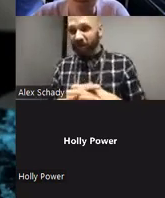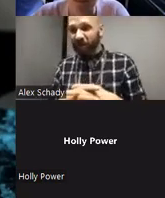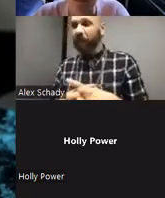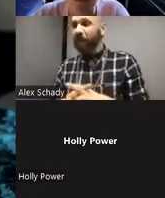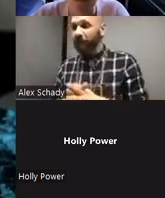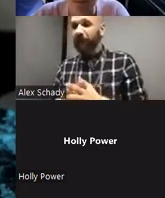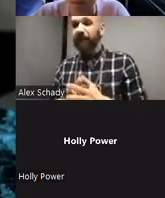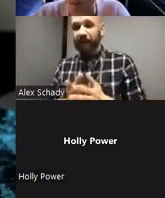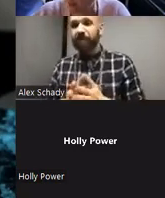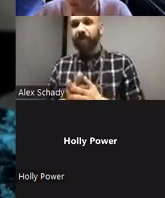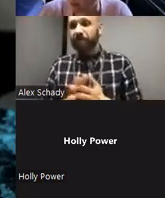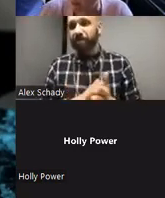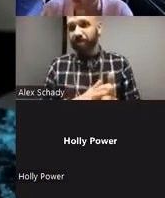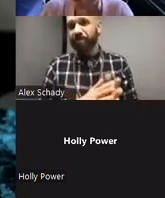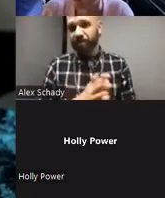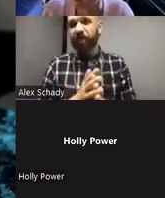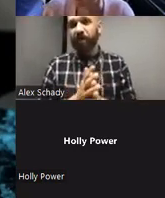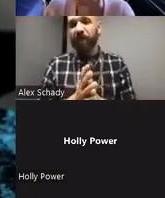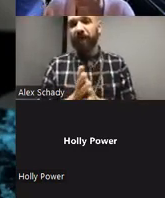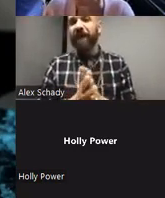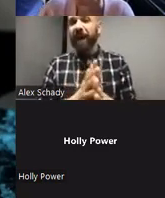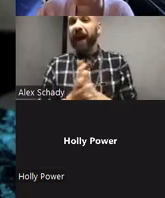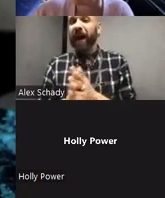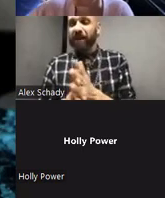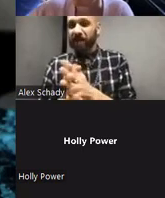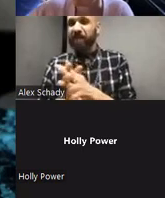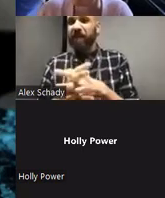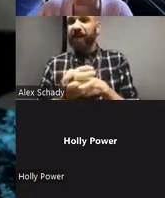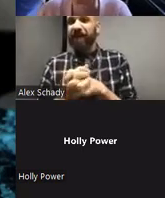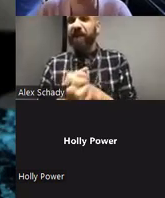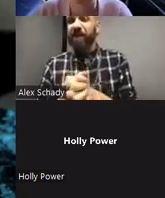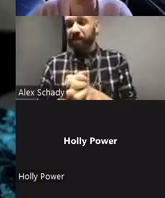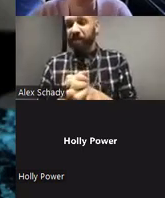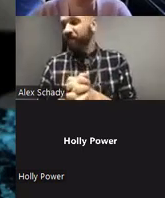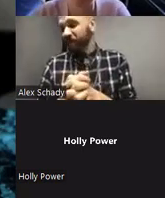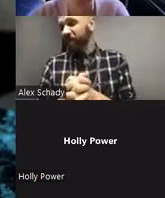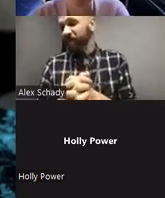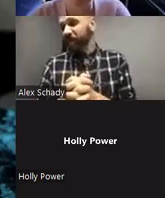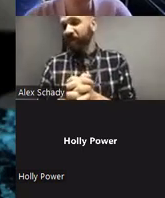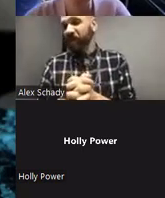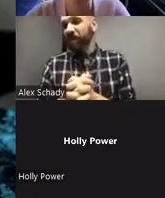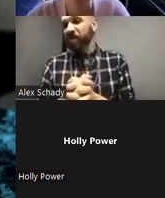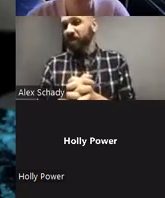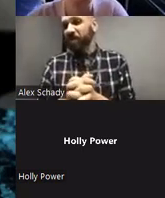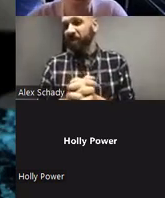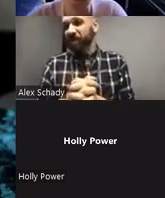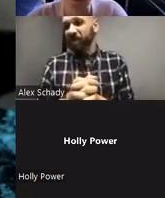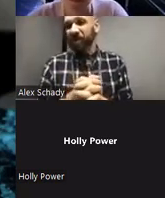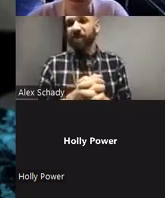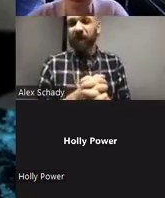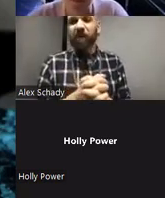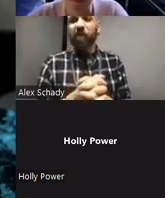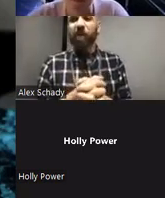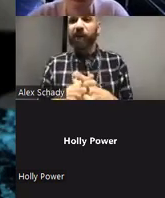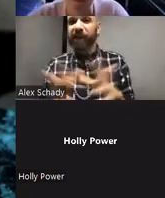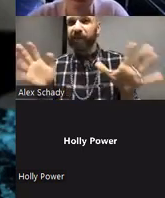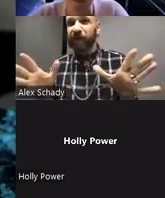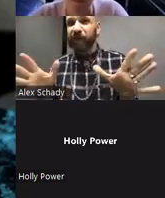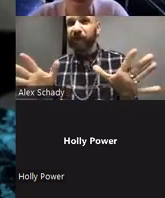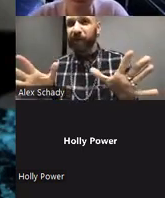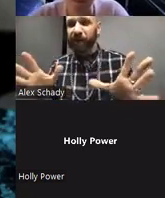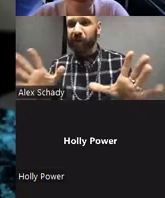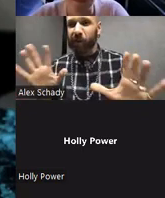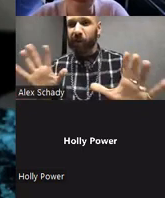hold on to them as the kind of products, their work, but it will be great to have a proper exhibition in your beautiful Windows Gallery. We were